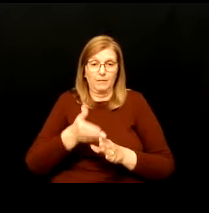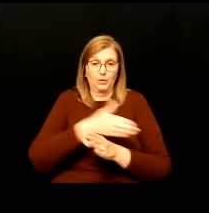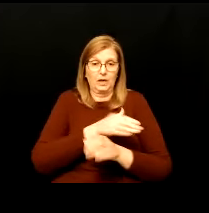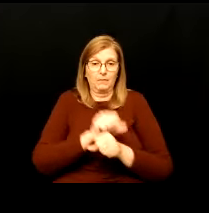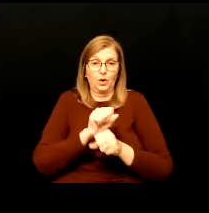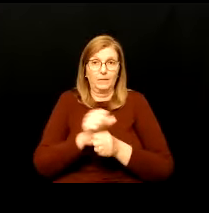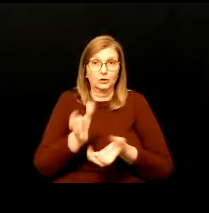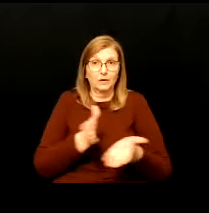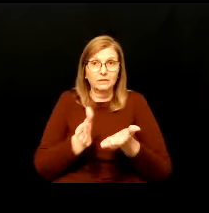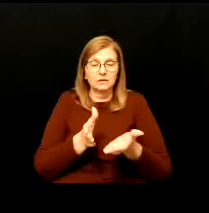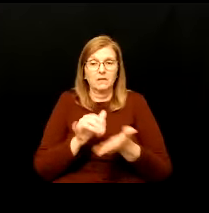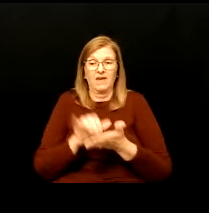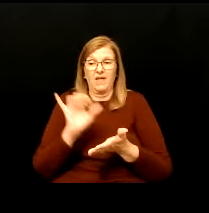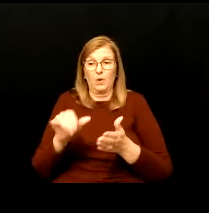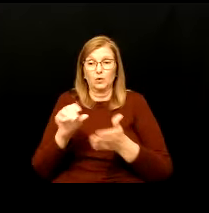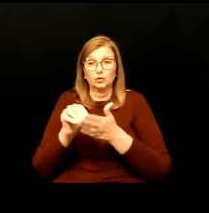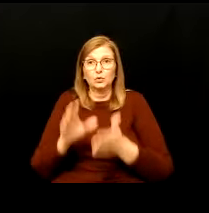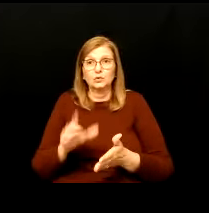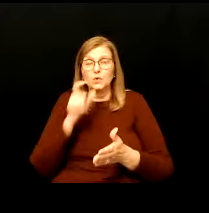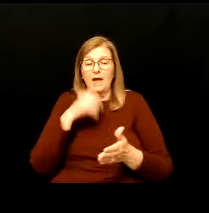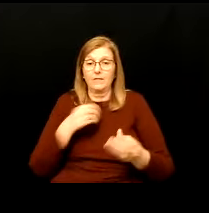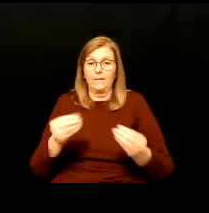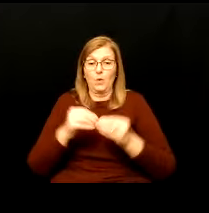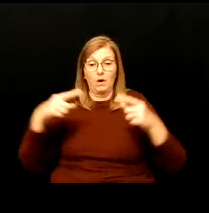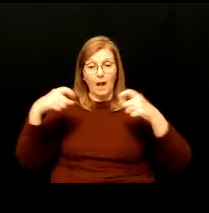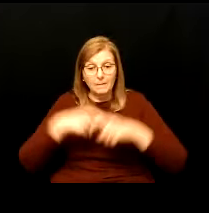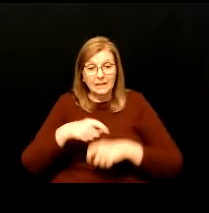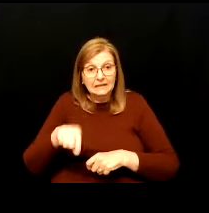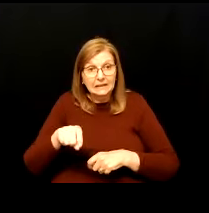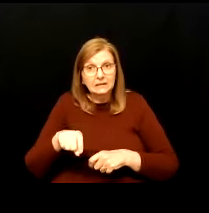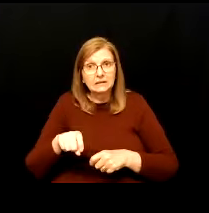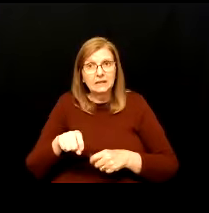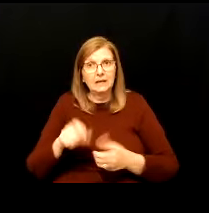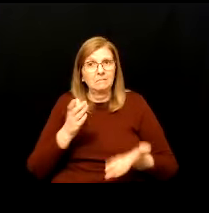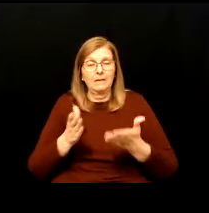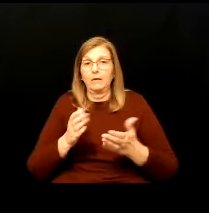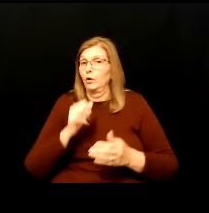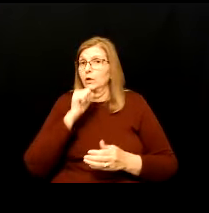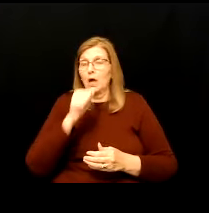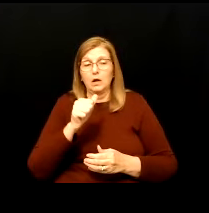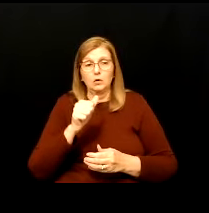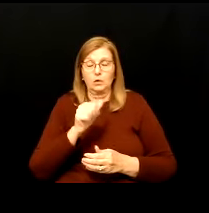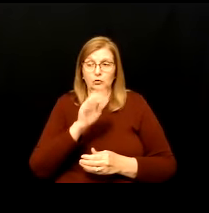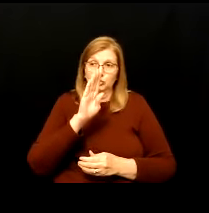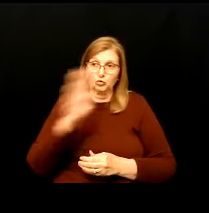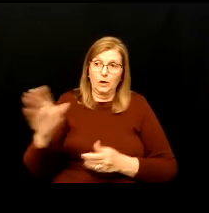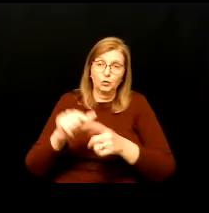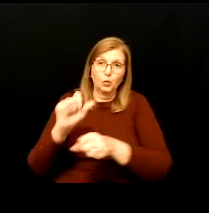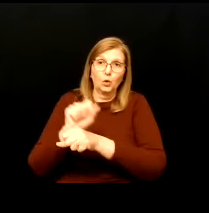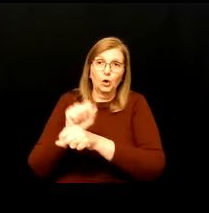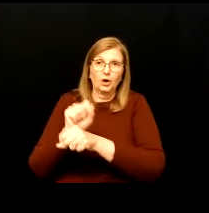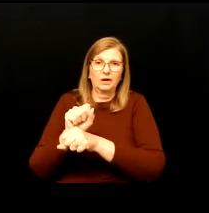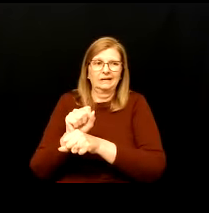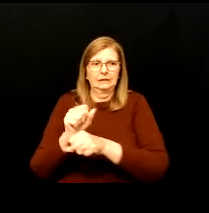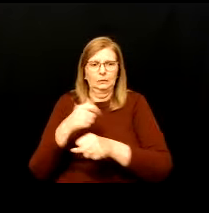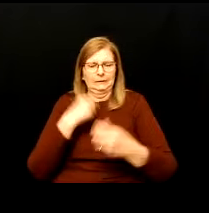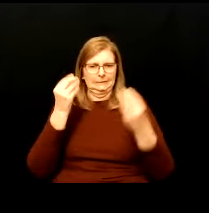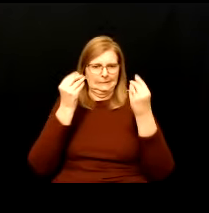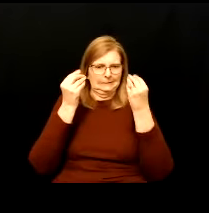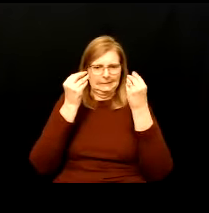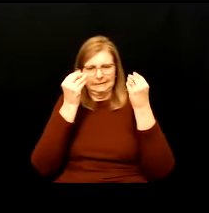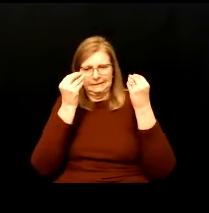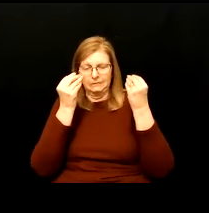is that those students that have more complex needs, that maybe they're not going straight into the workforce, but we're trying to figure out